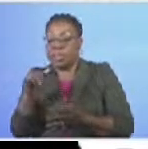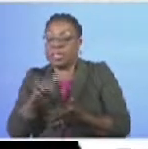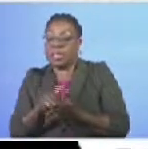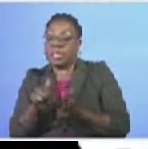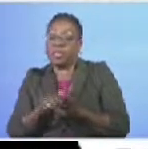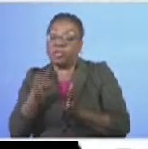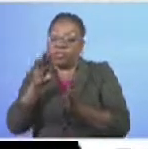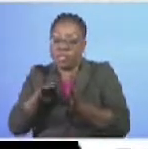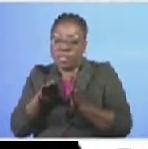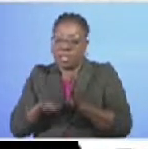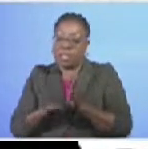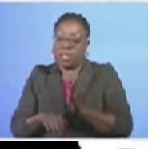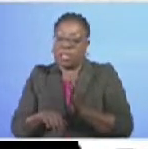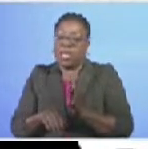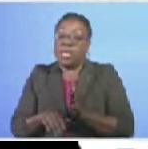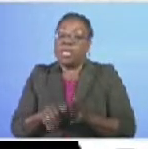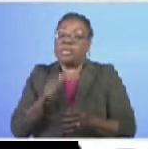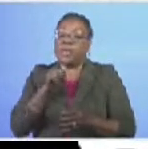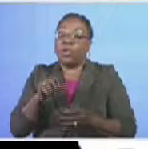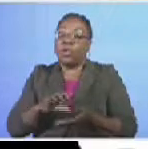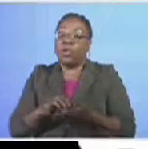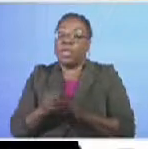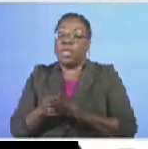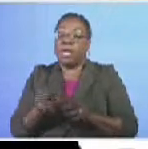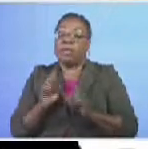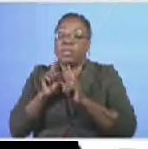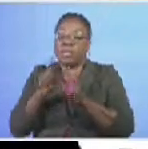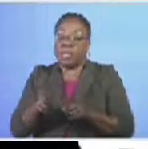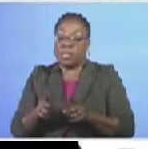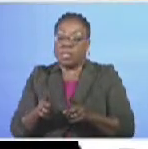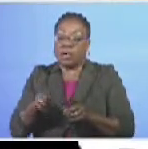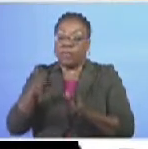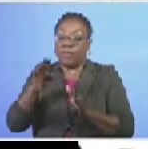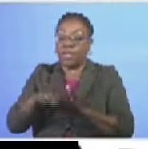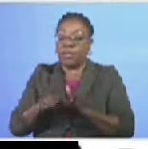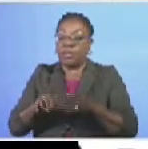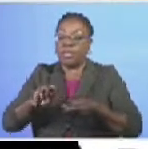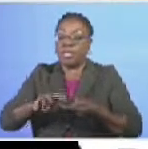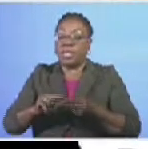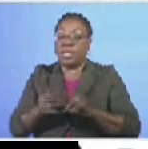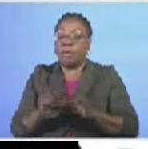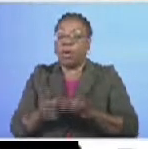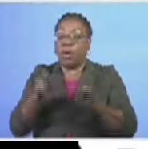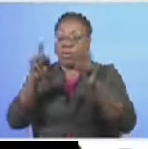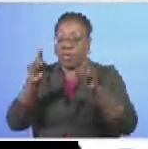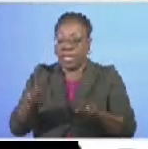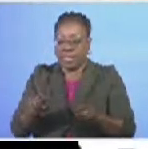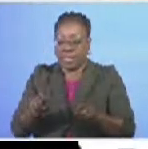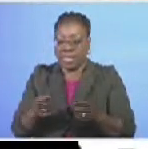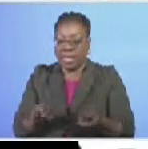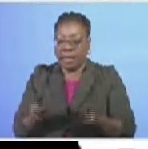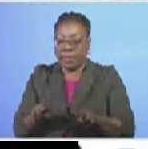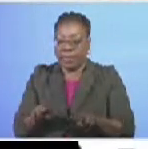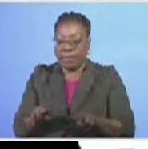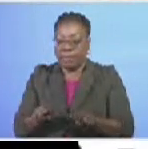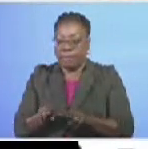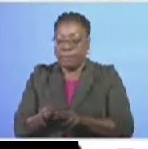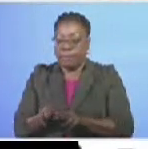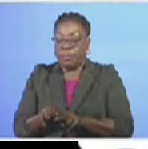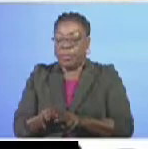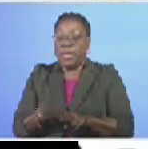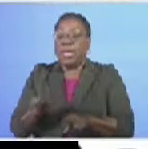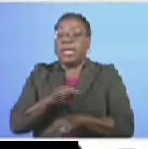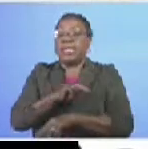this reduction is by no means a result of a decrease in the number of tests performed.